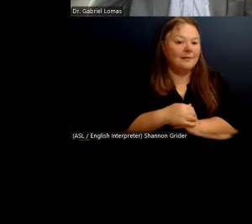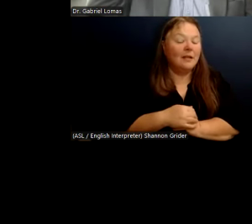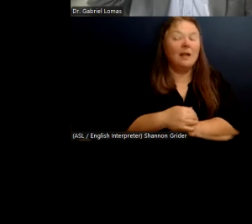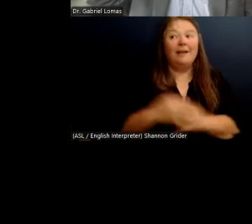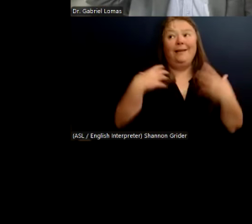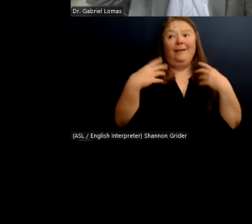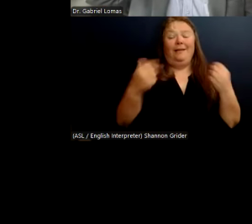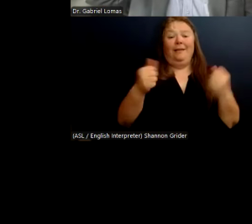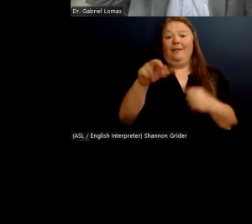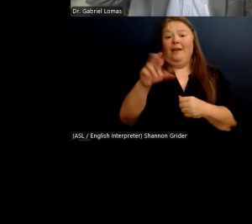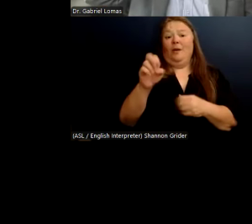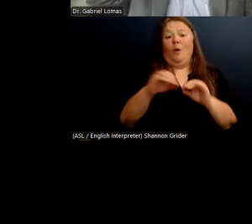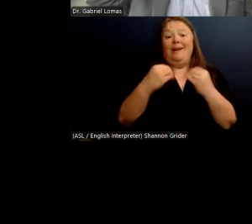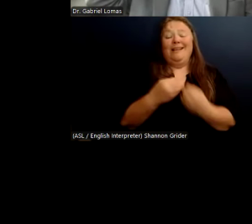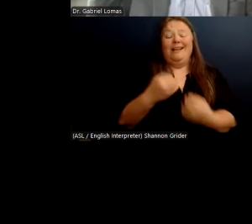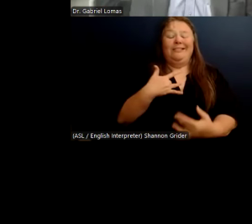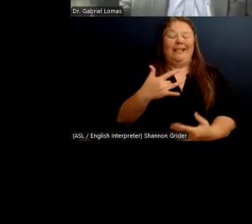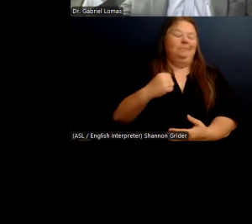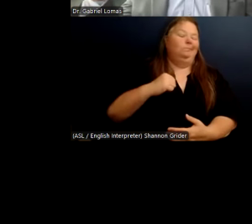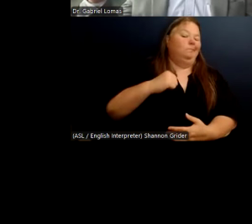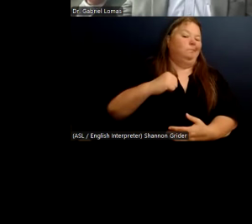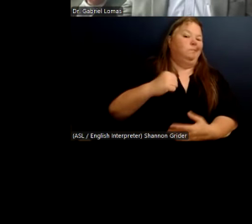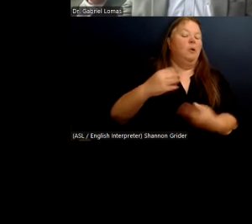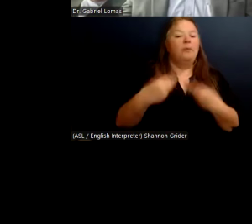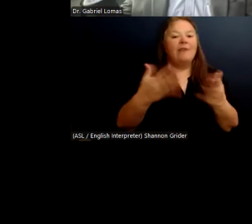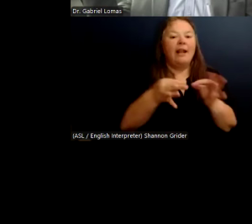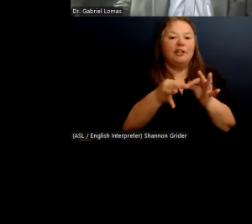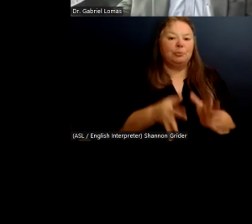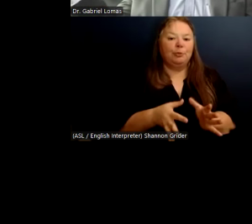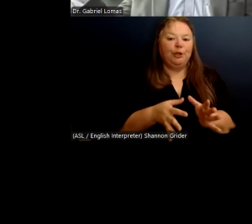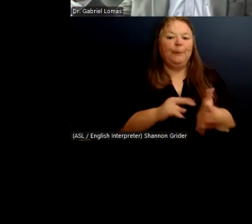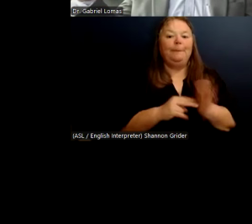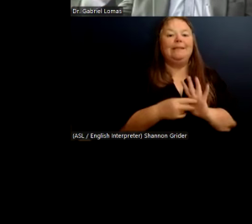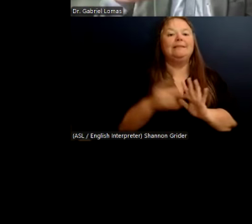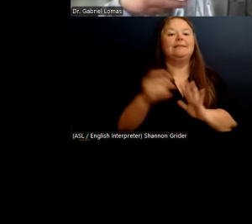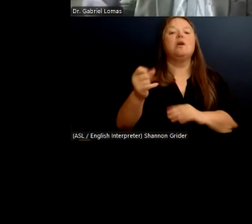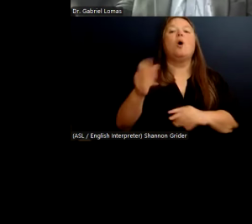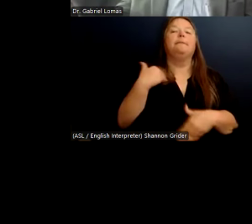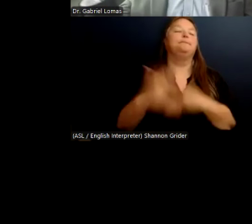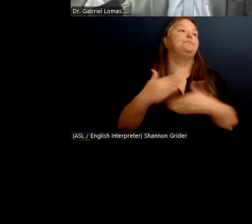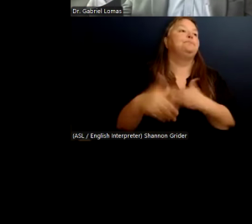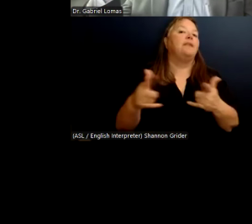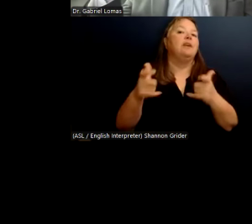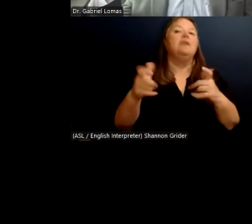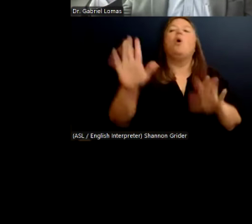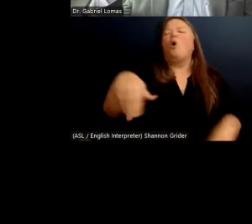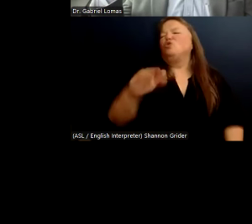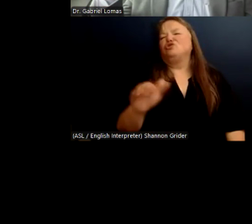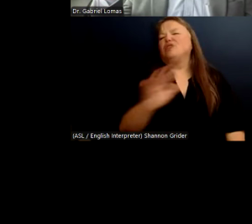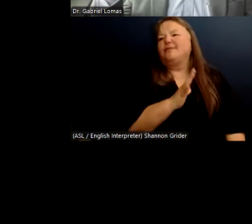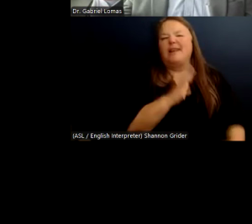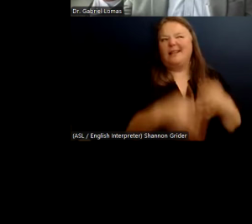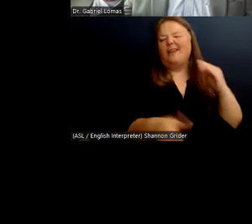often reluctant to pay for interpreters. And so what they often will do is they will speed up the service and say, "Oh, your child is done,"